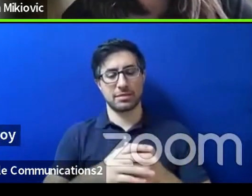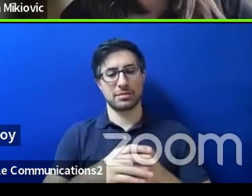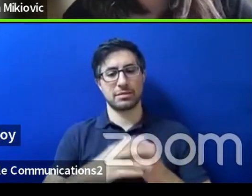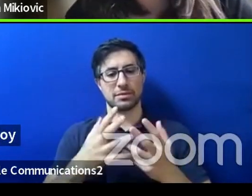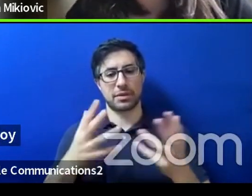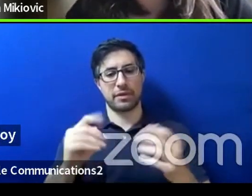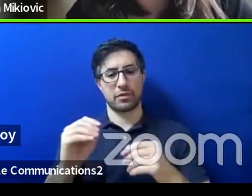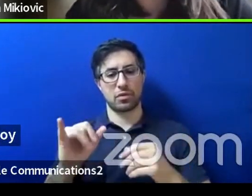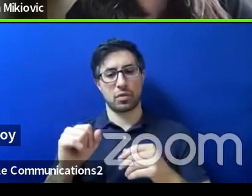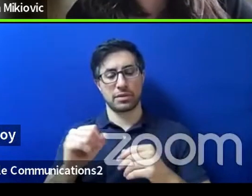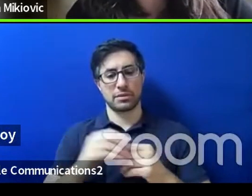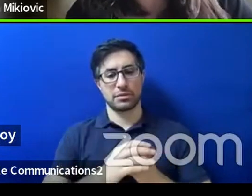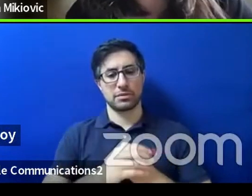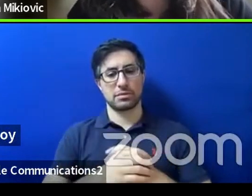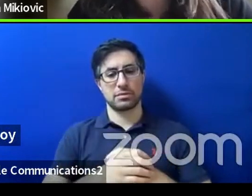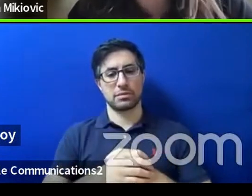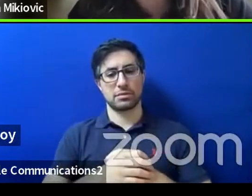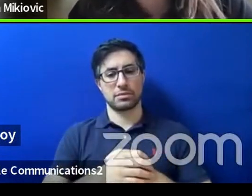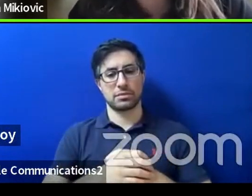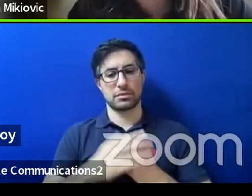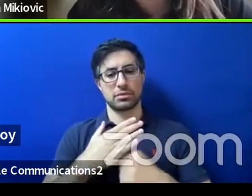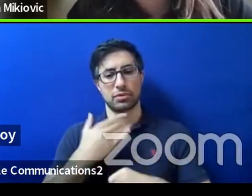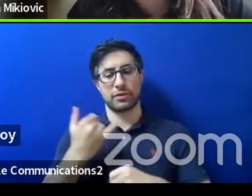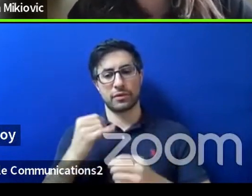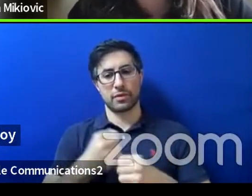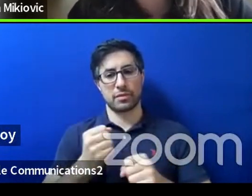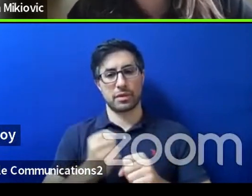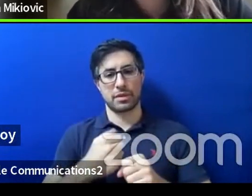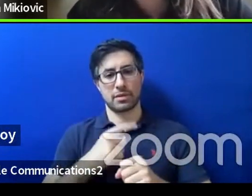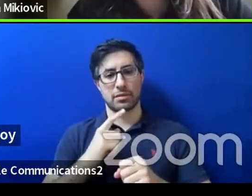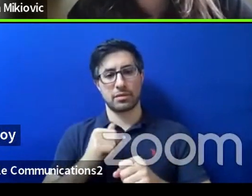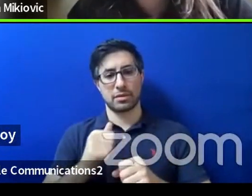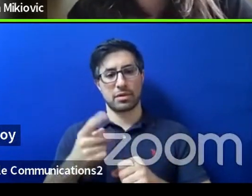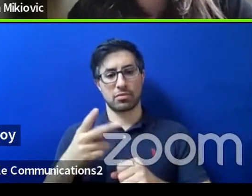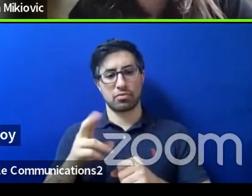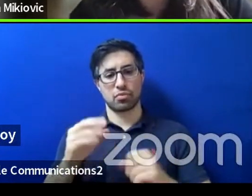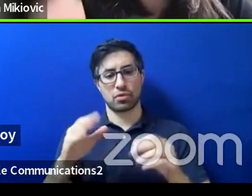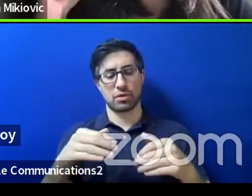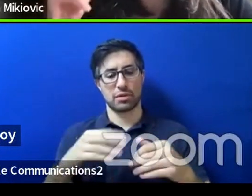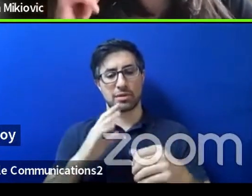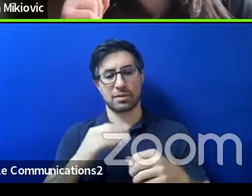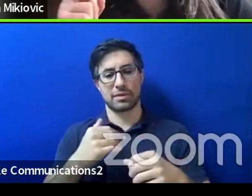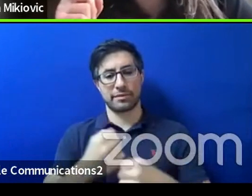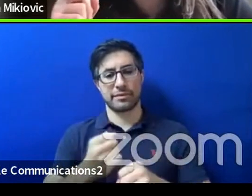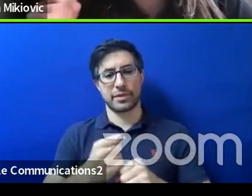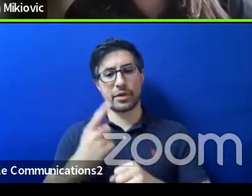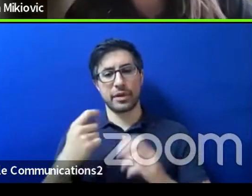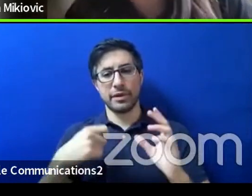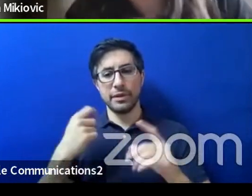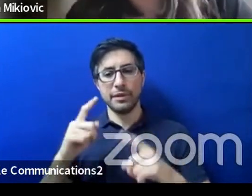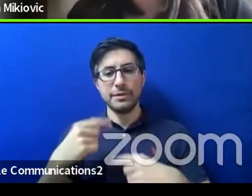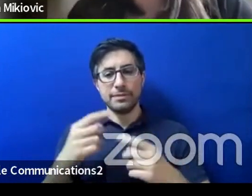toys. I enjoy filmmaking. I'm not really a pro yet. I have made one film so